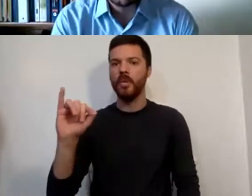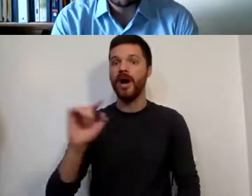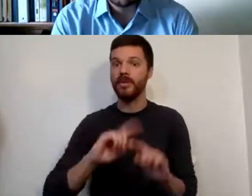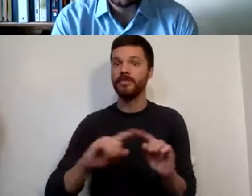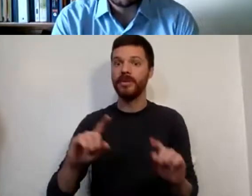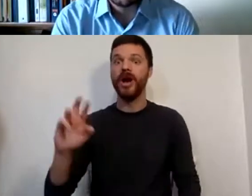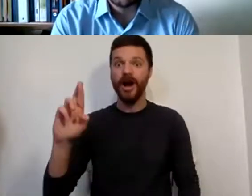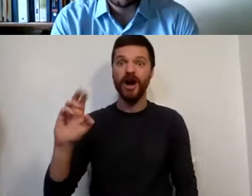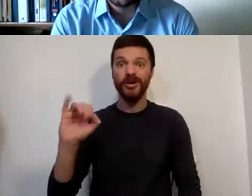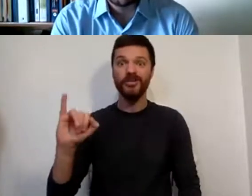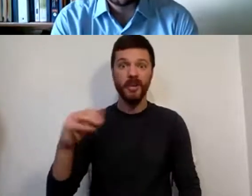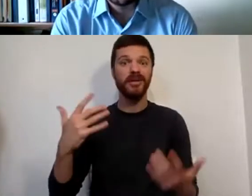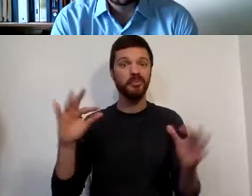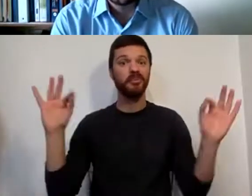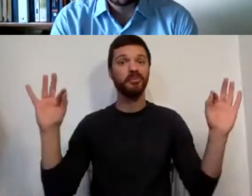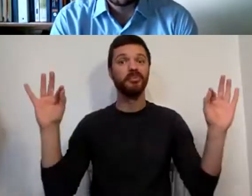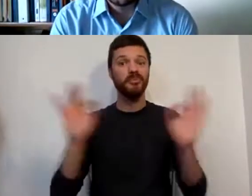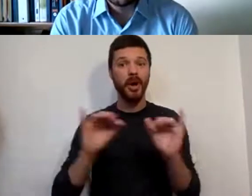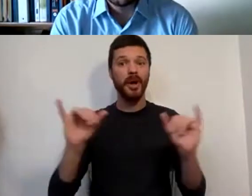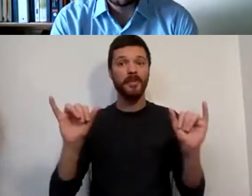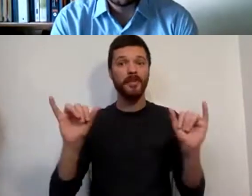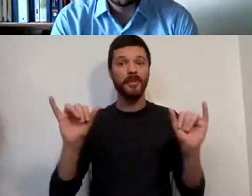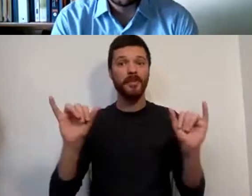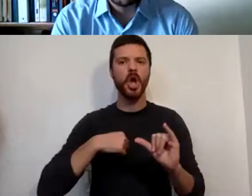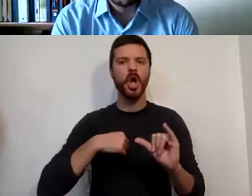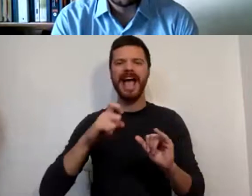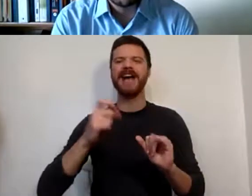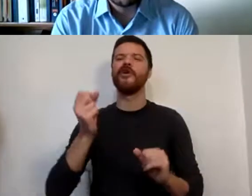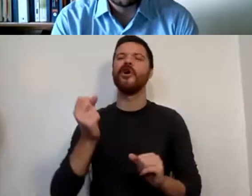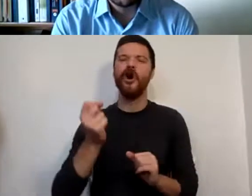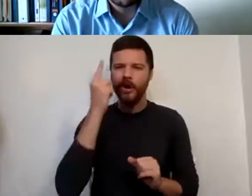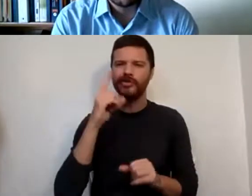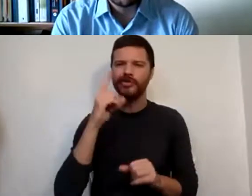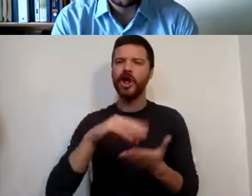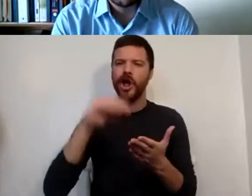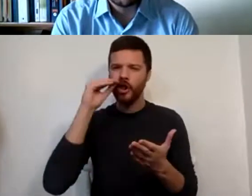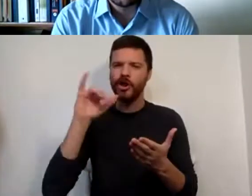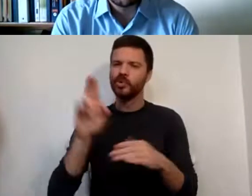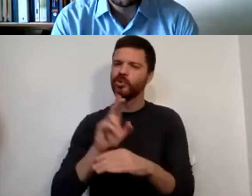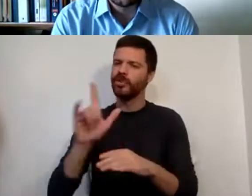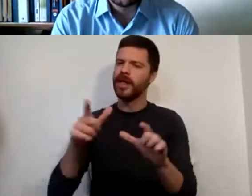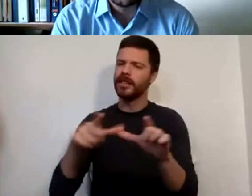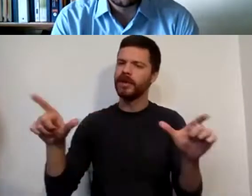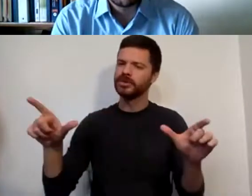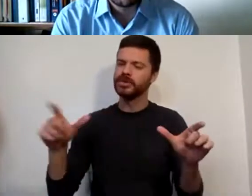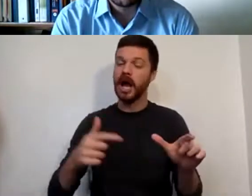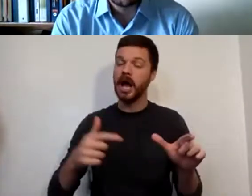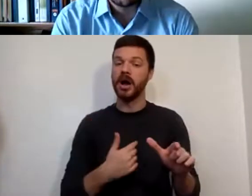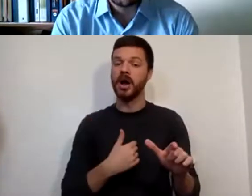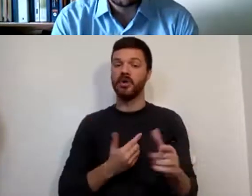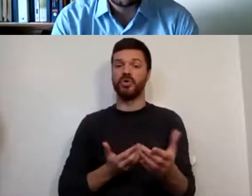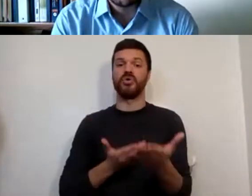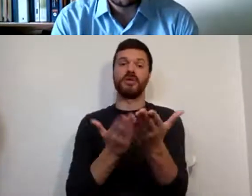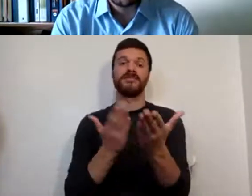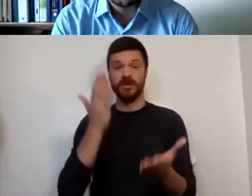important metric for us to get our arms around and to learn to speak that language. And I bring that up because that